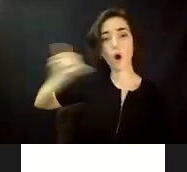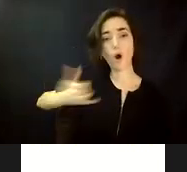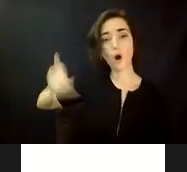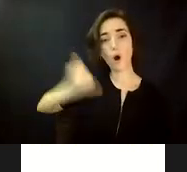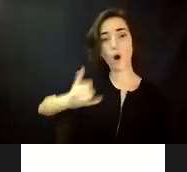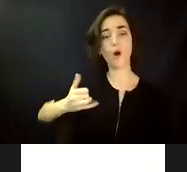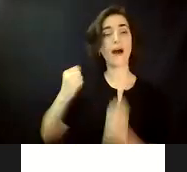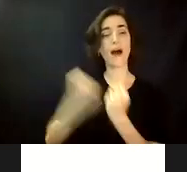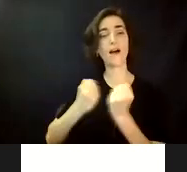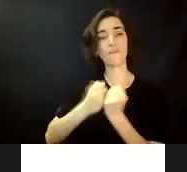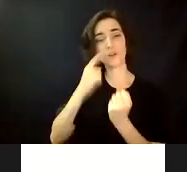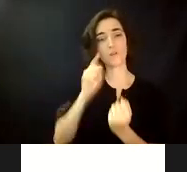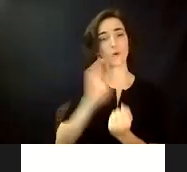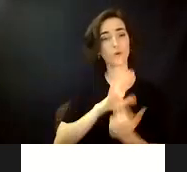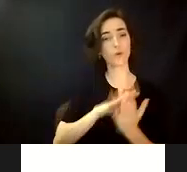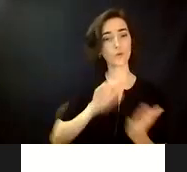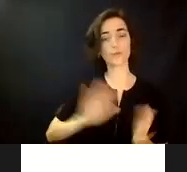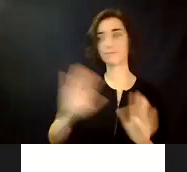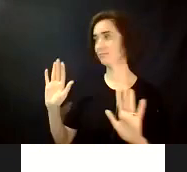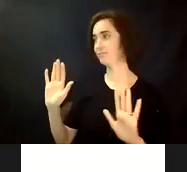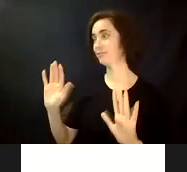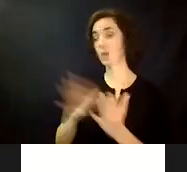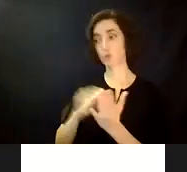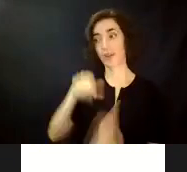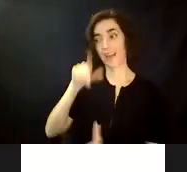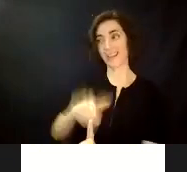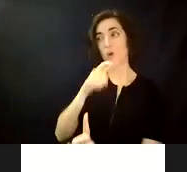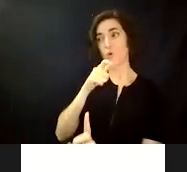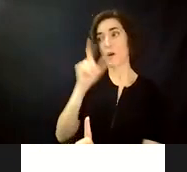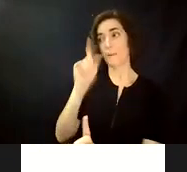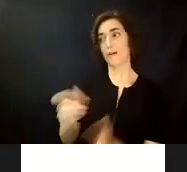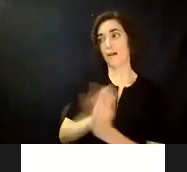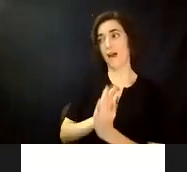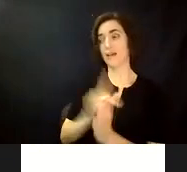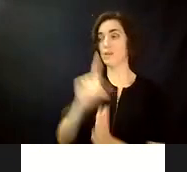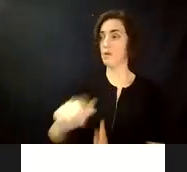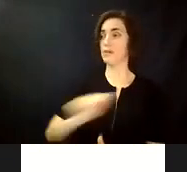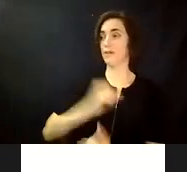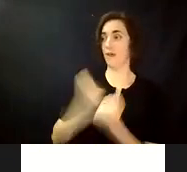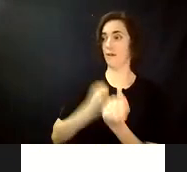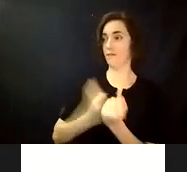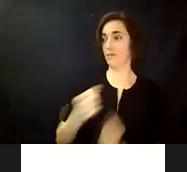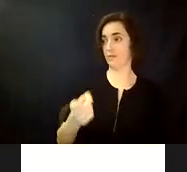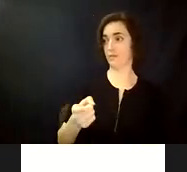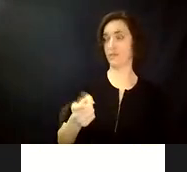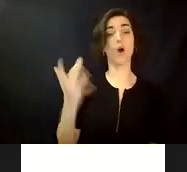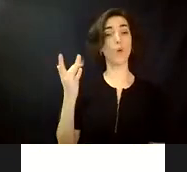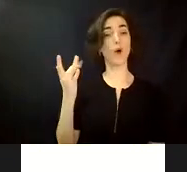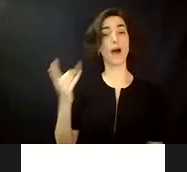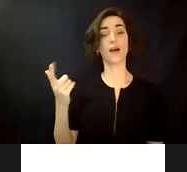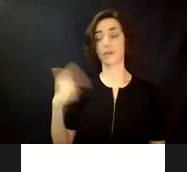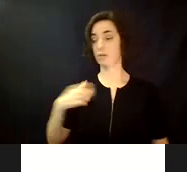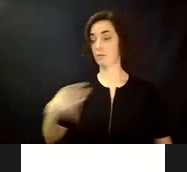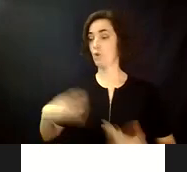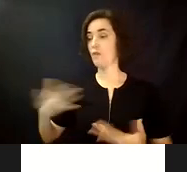advocate for their student, but the student is the one that actually needs to be advocating for themselves, because once we provide the information or provide the letters